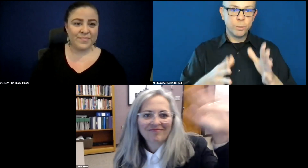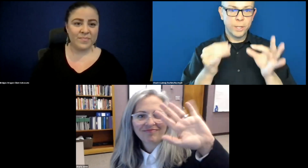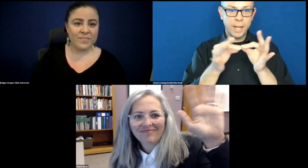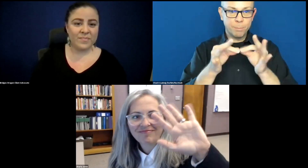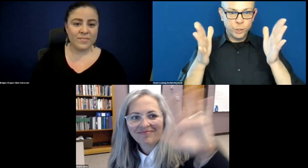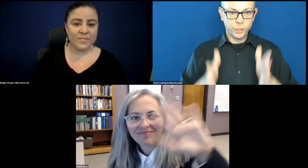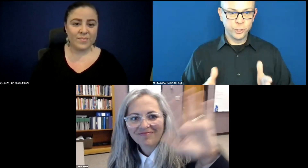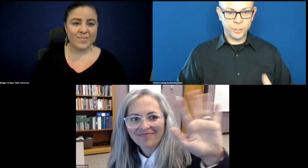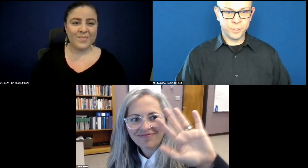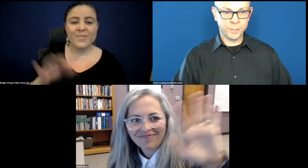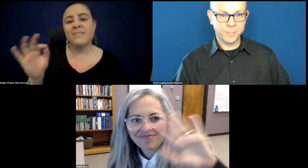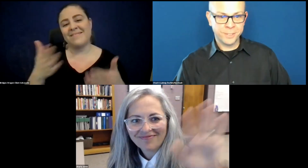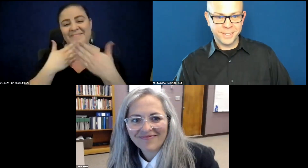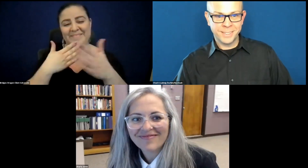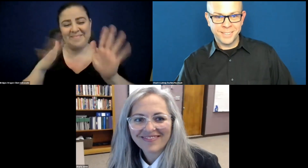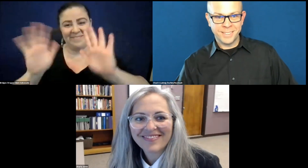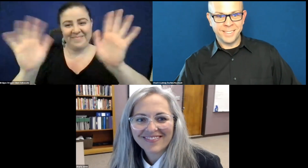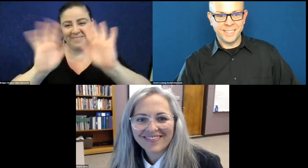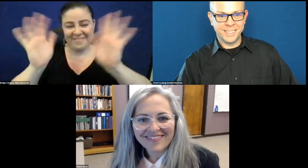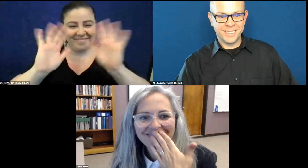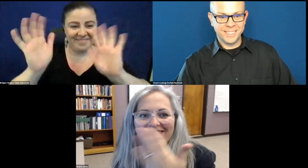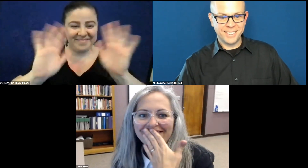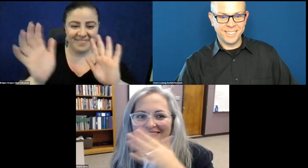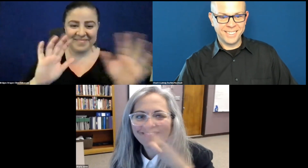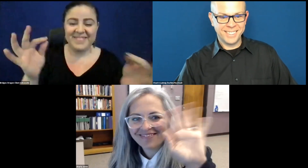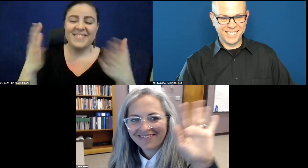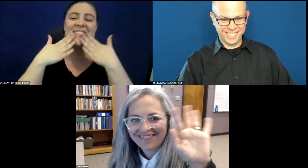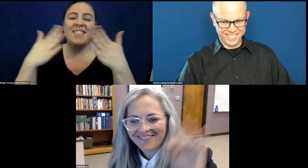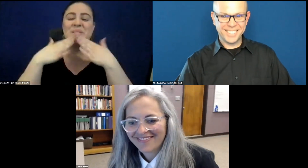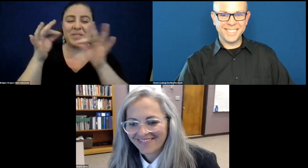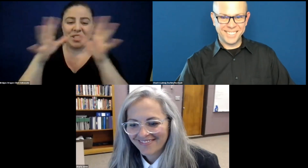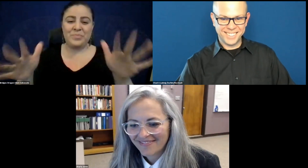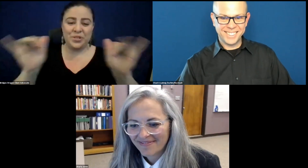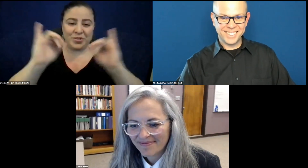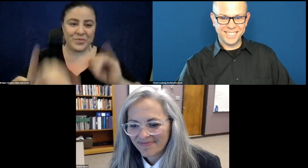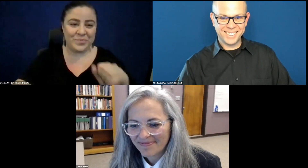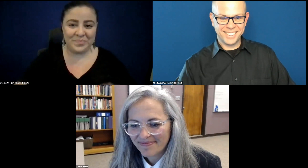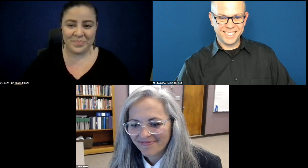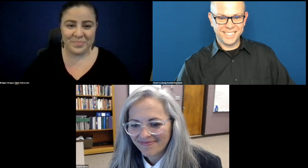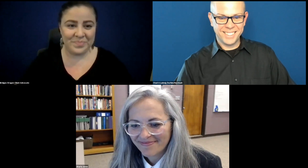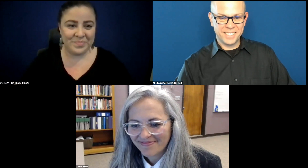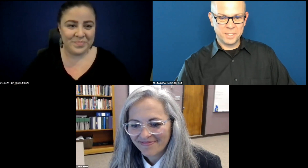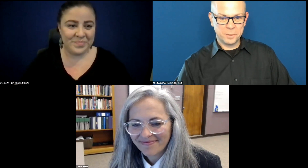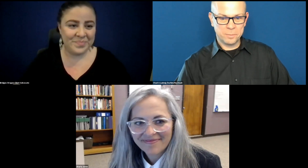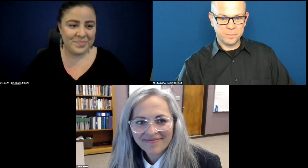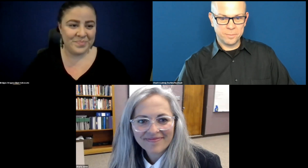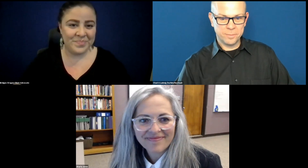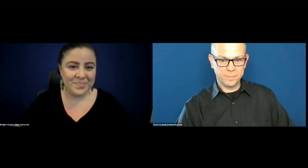Yes. Thank you, interpreters and captioners as well. Bye-bye. Oh, thank you.